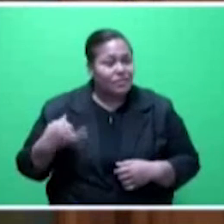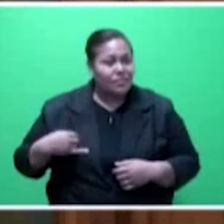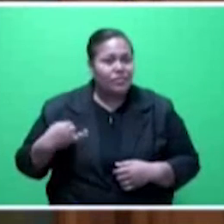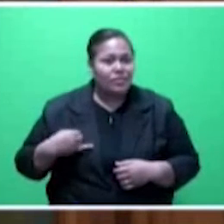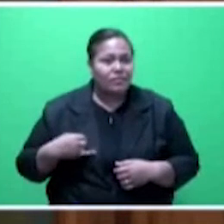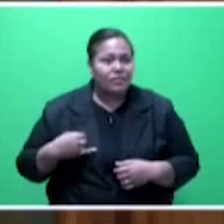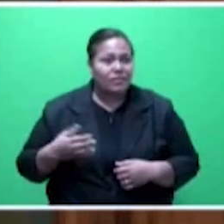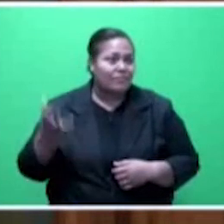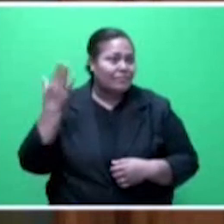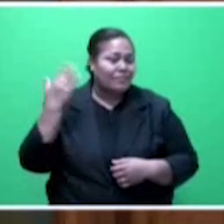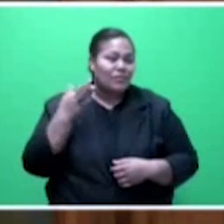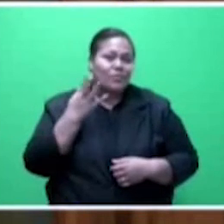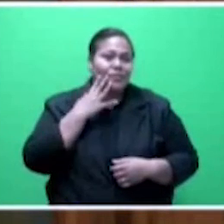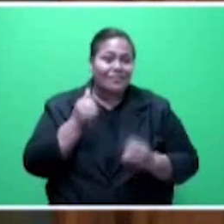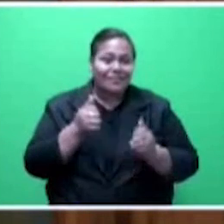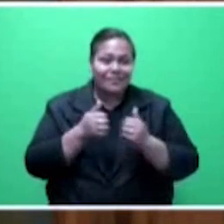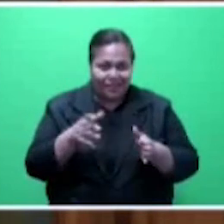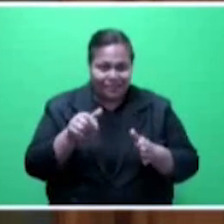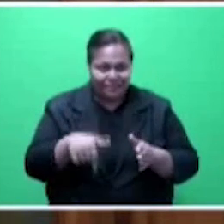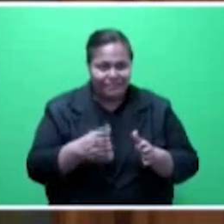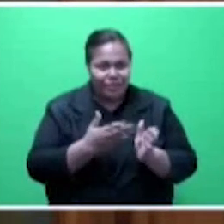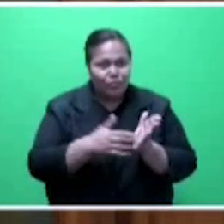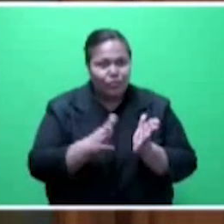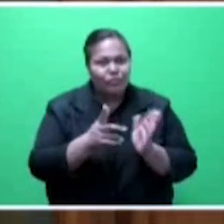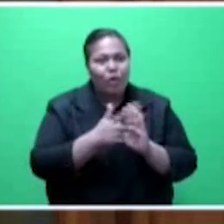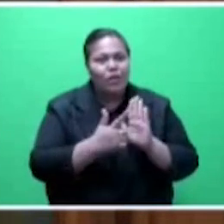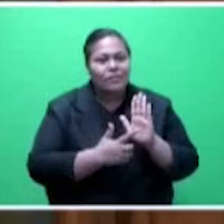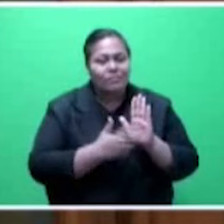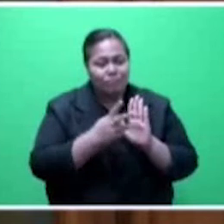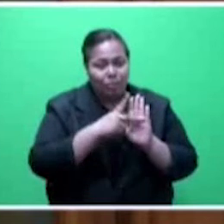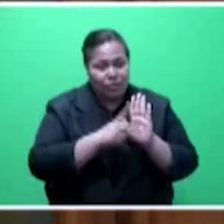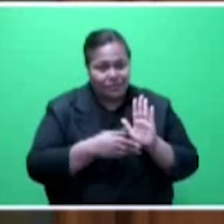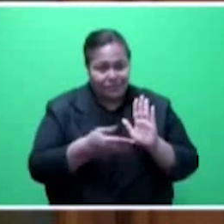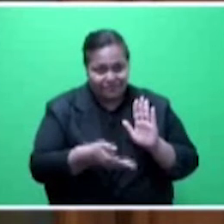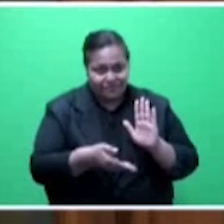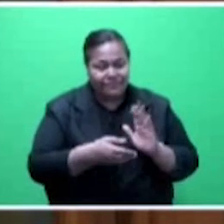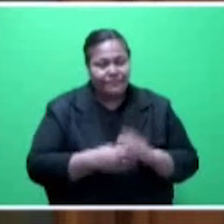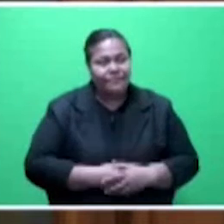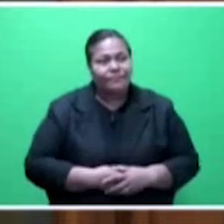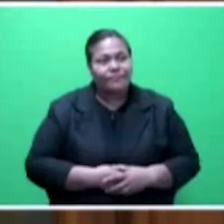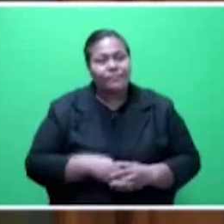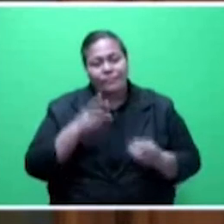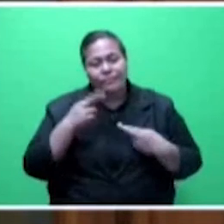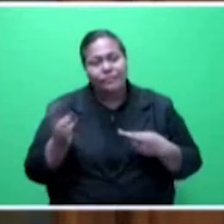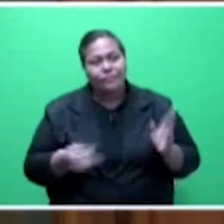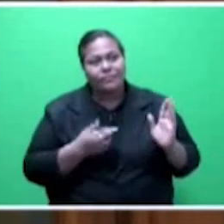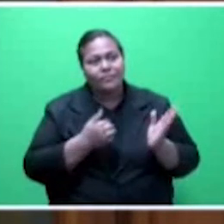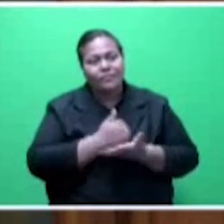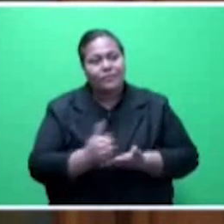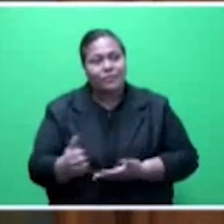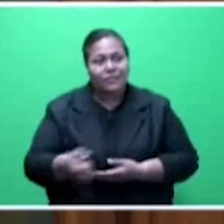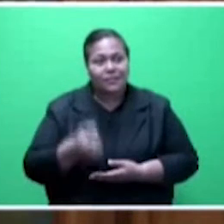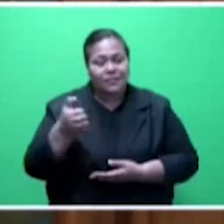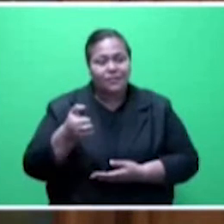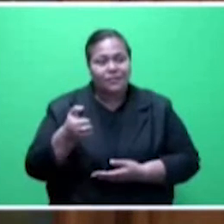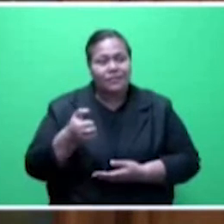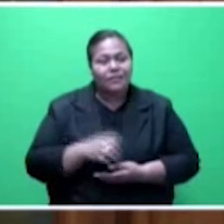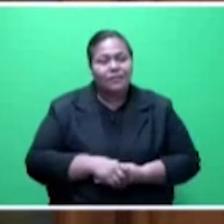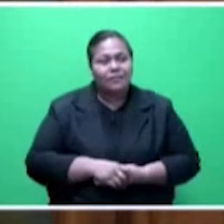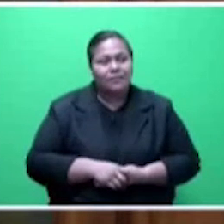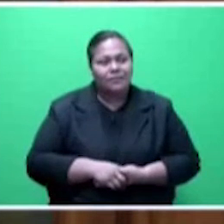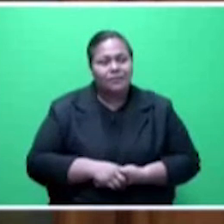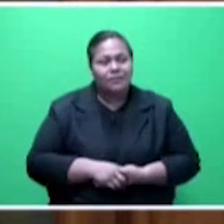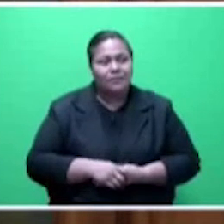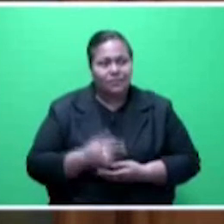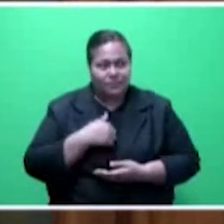at Work in 1996. Mr. Speaker, say recommendation 6. I commend